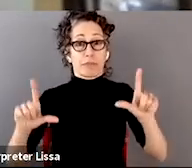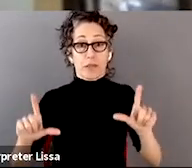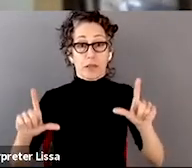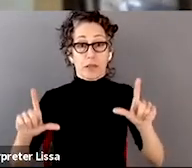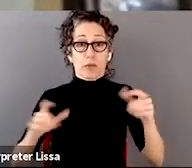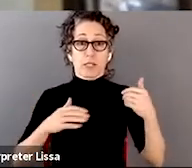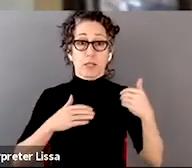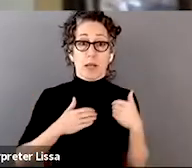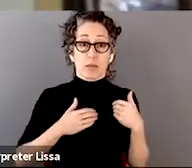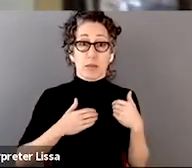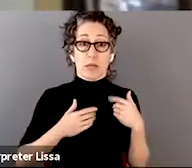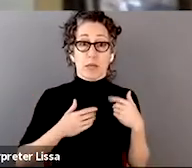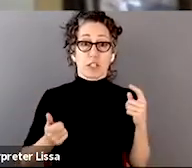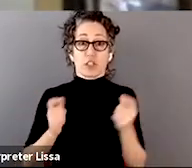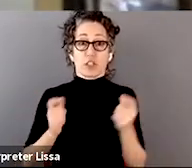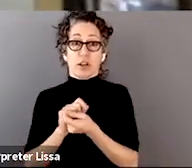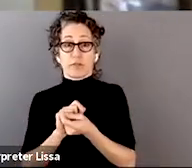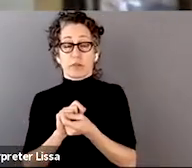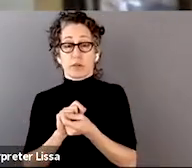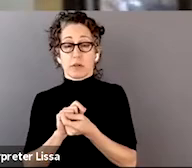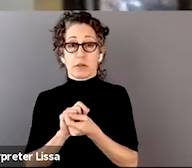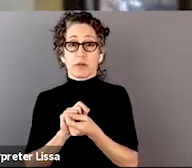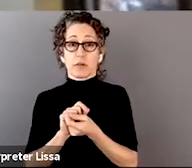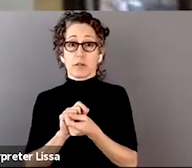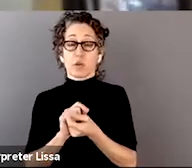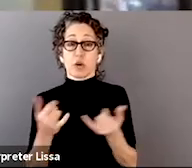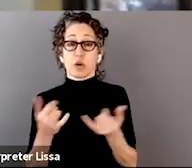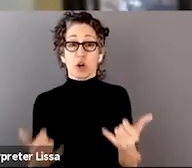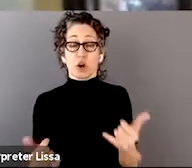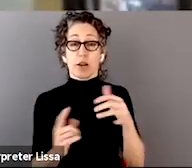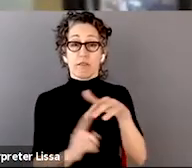is a problem in the environment, in the current environment, that needs to be